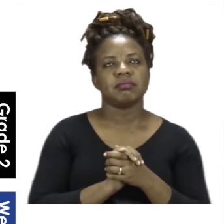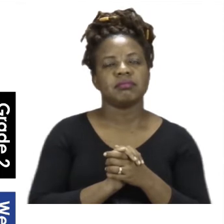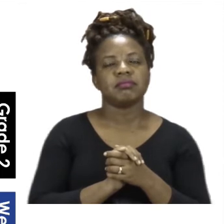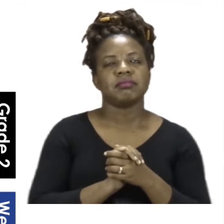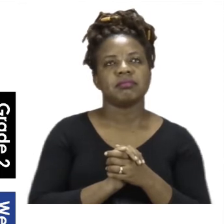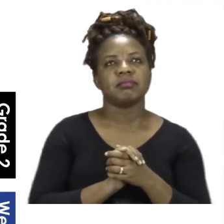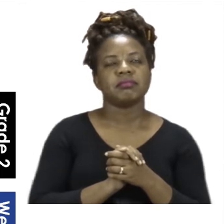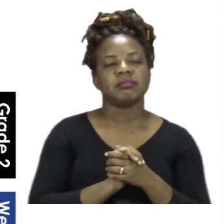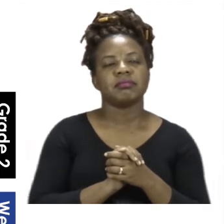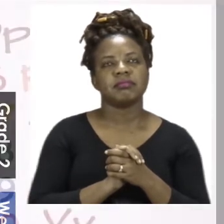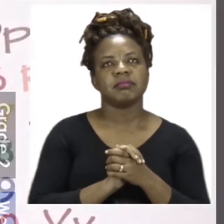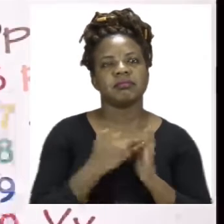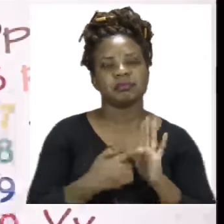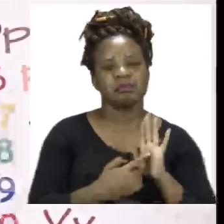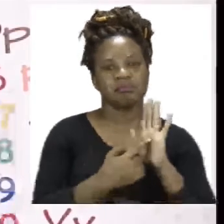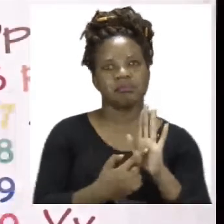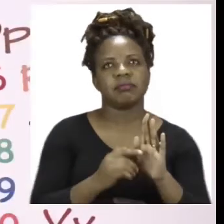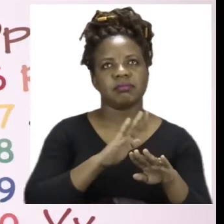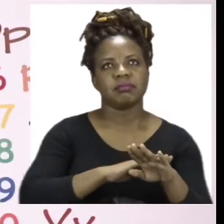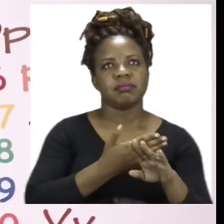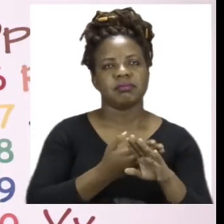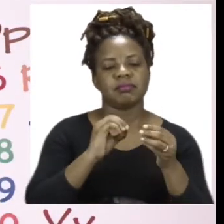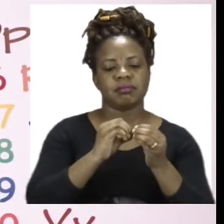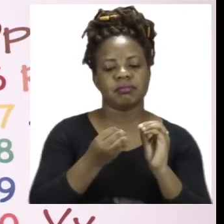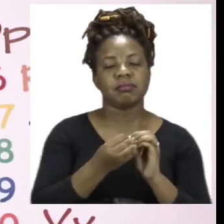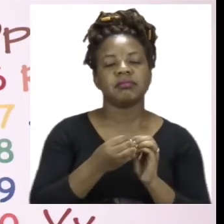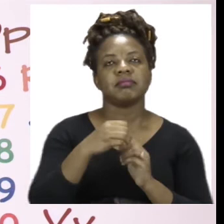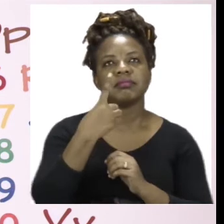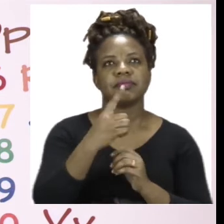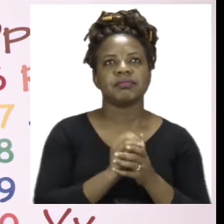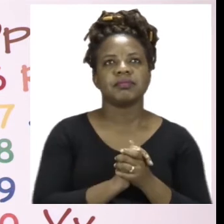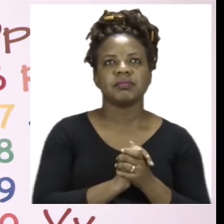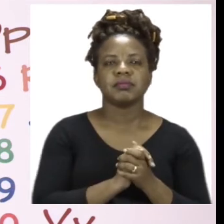take a look at the first one. The first one says